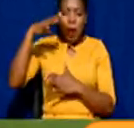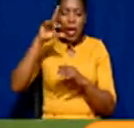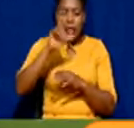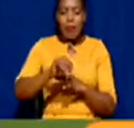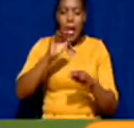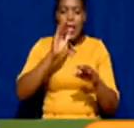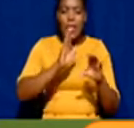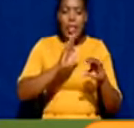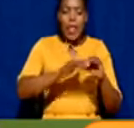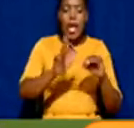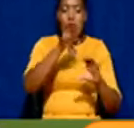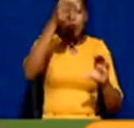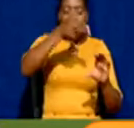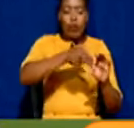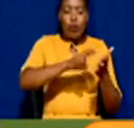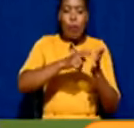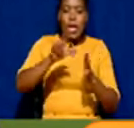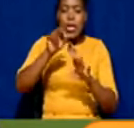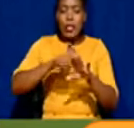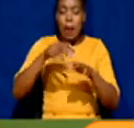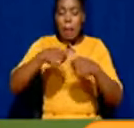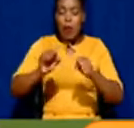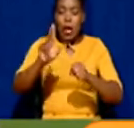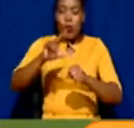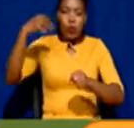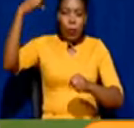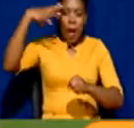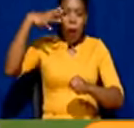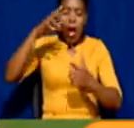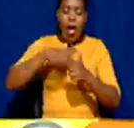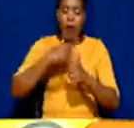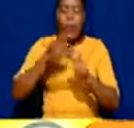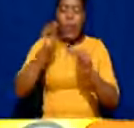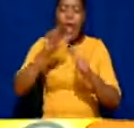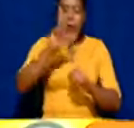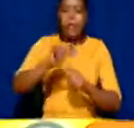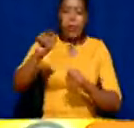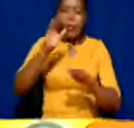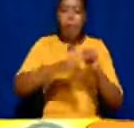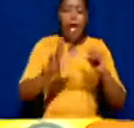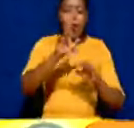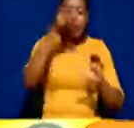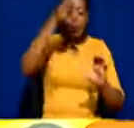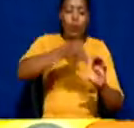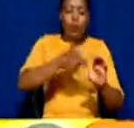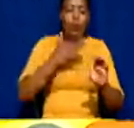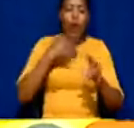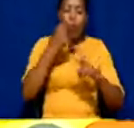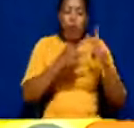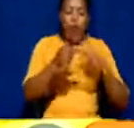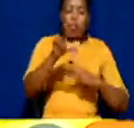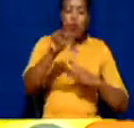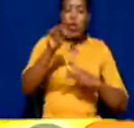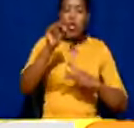So there's a day one benefit of moving from petrol to swapping. Vision 2030, tunataka sustainable